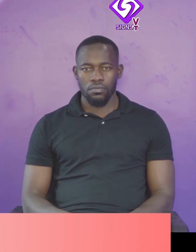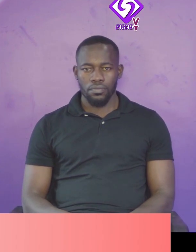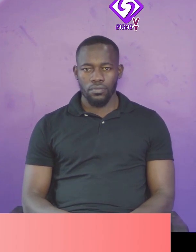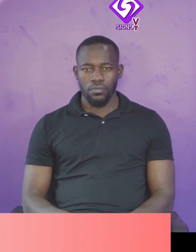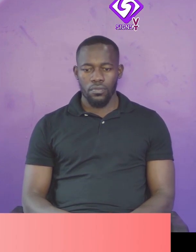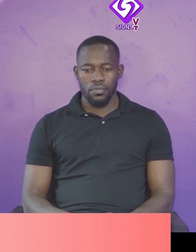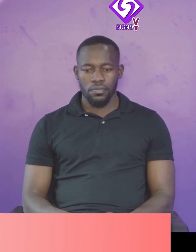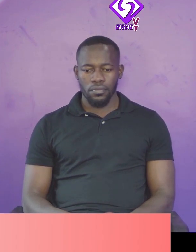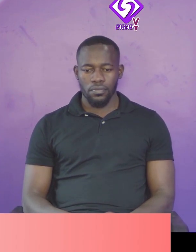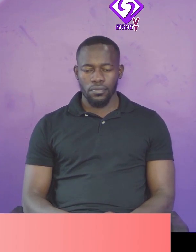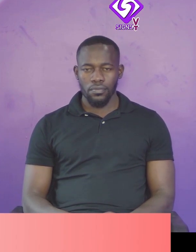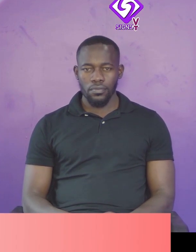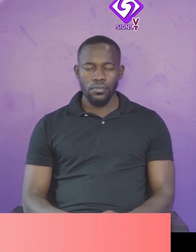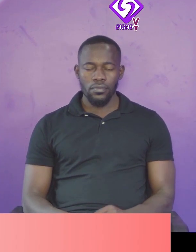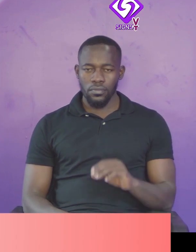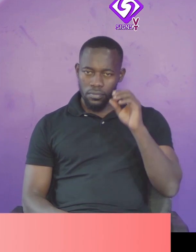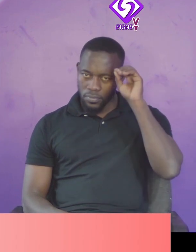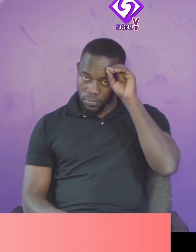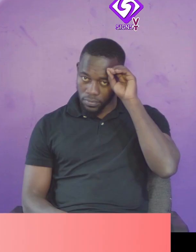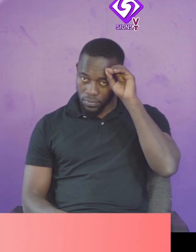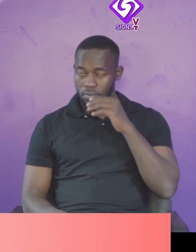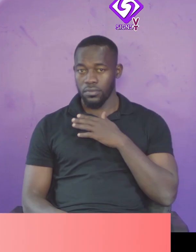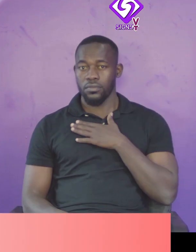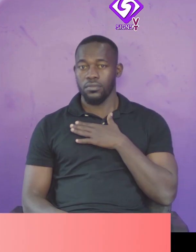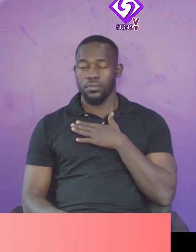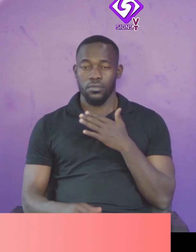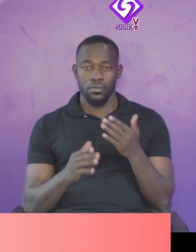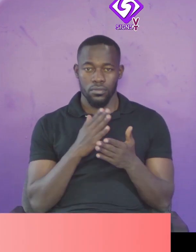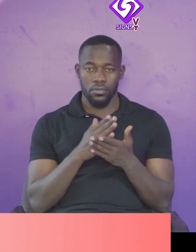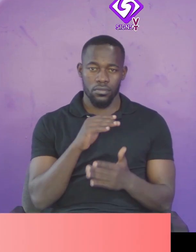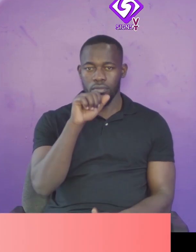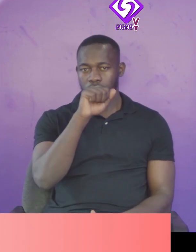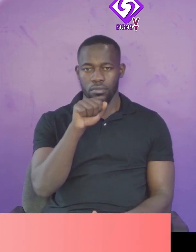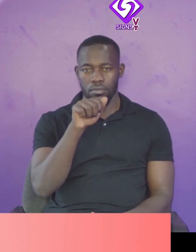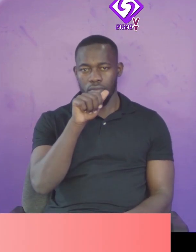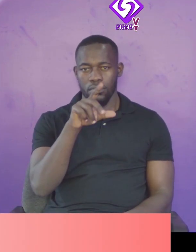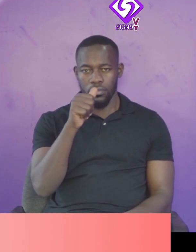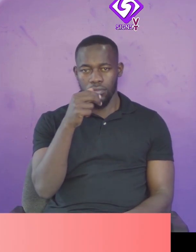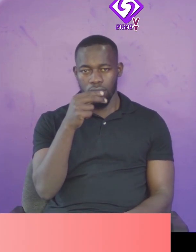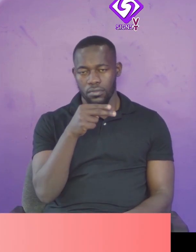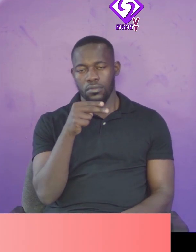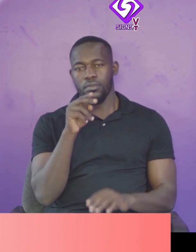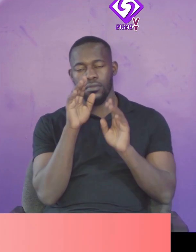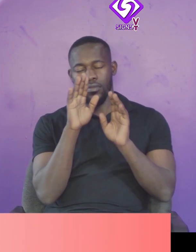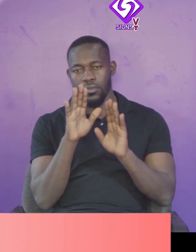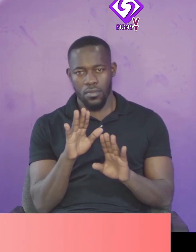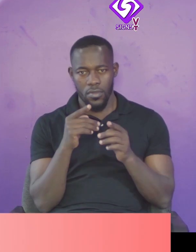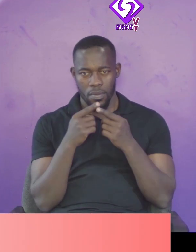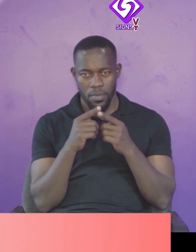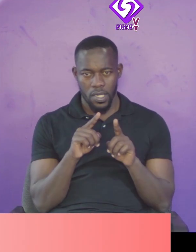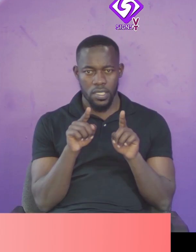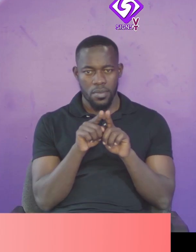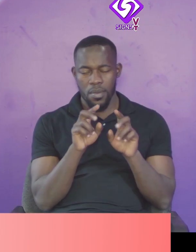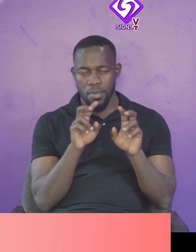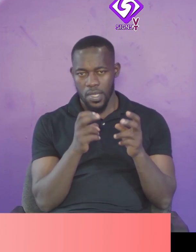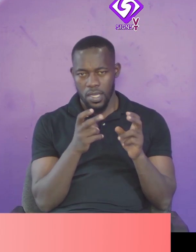So my take is, although Musala is important, but the way also the media is